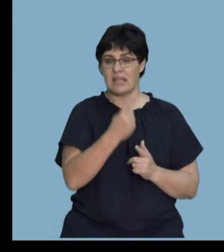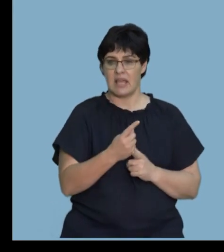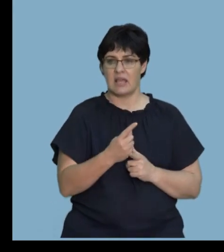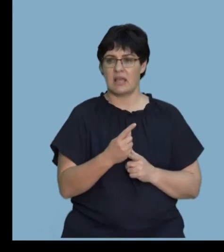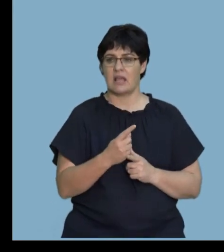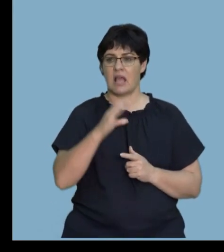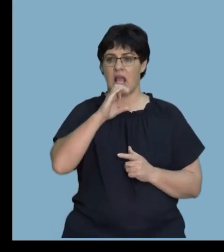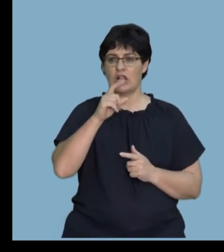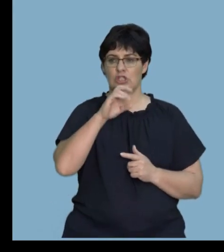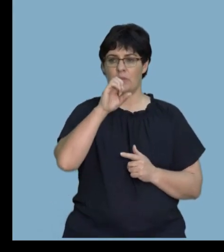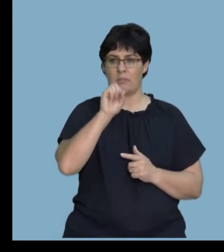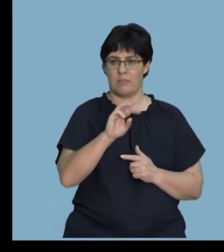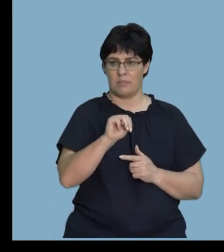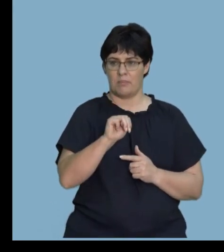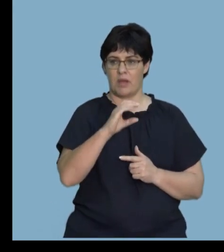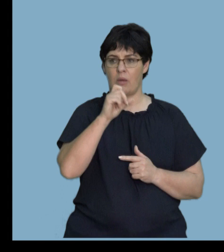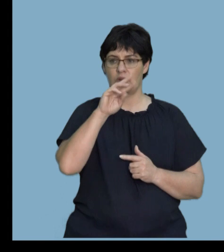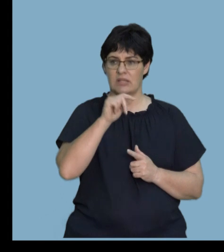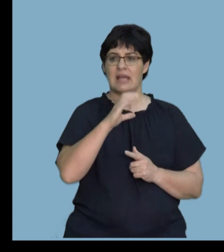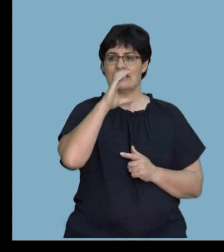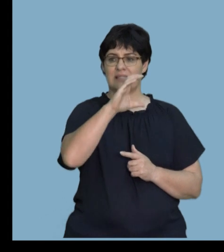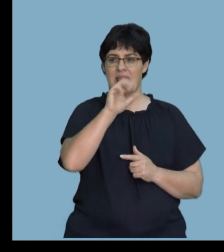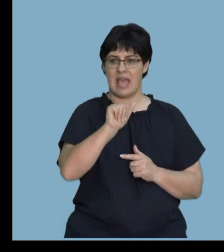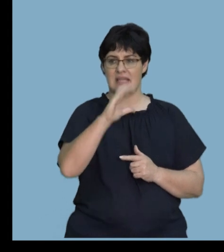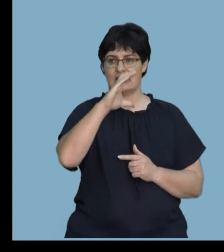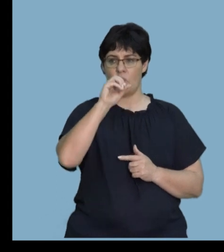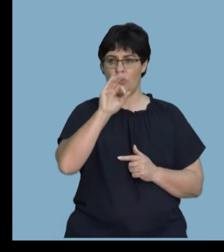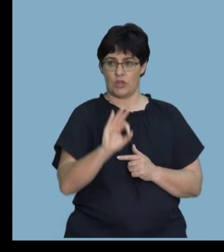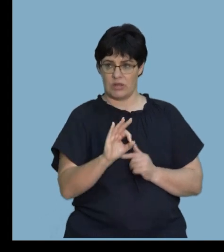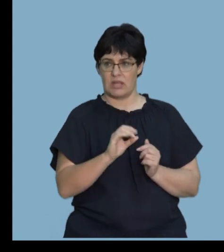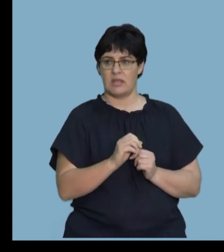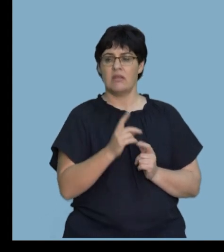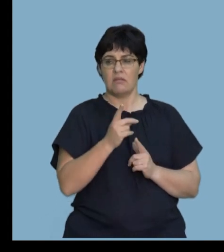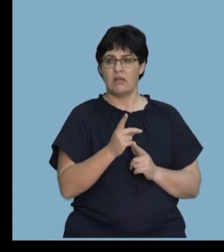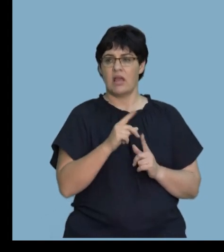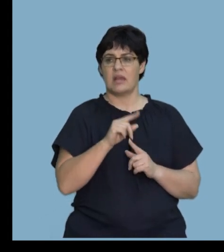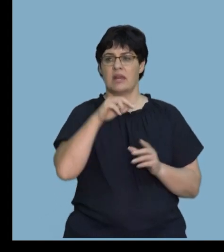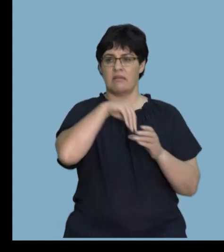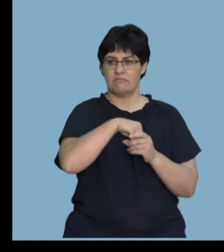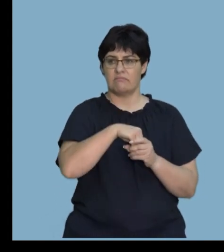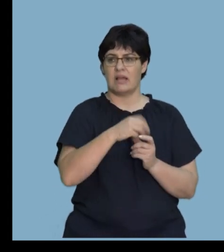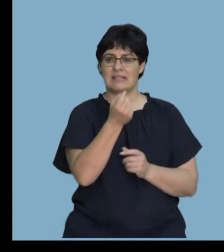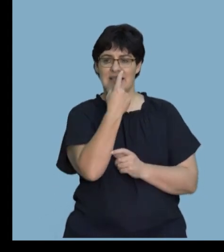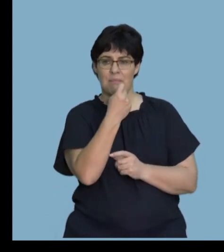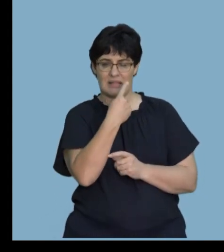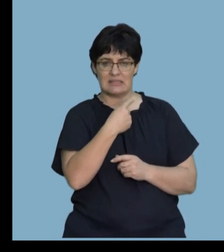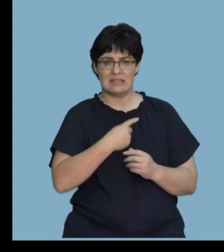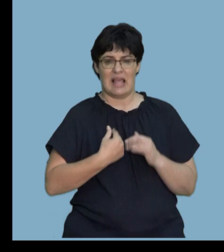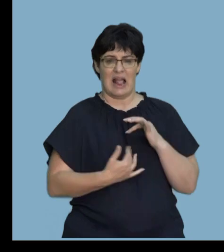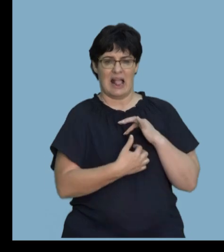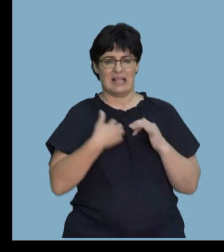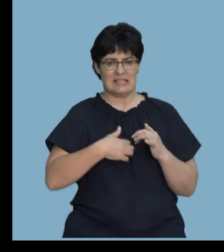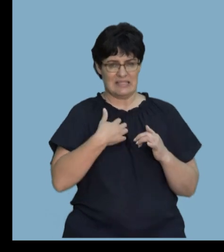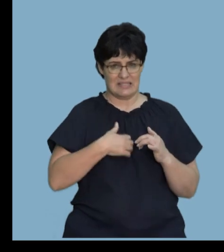calcium carbonate, which the formula is given in this case, is in an antacid tablet, reacts with dilute